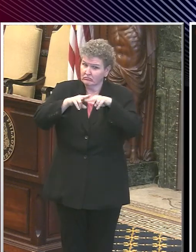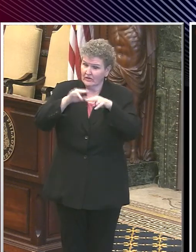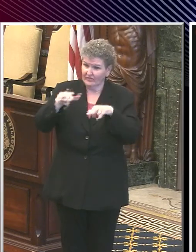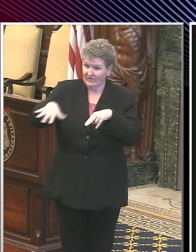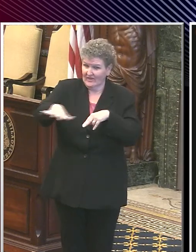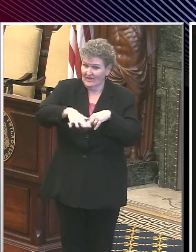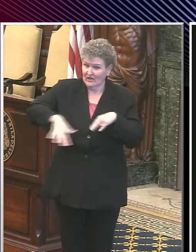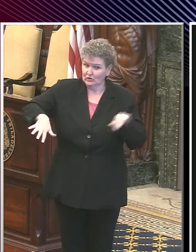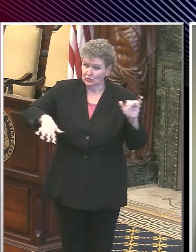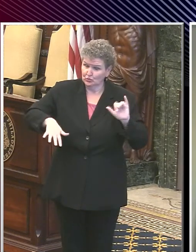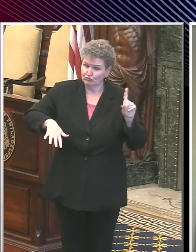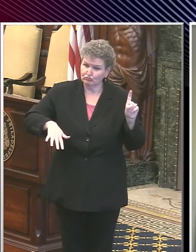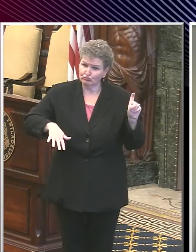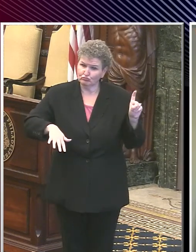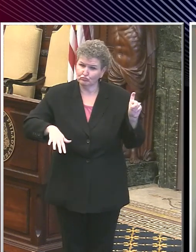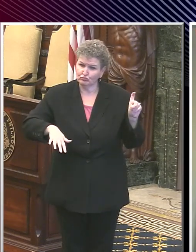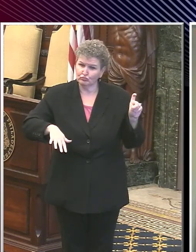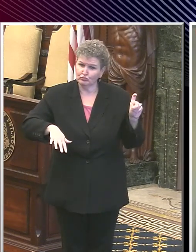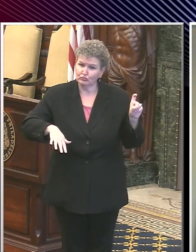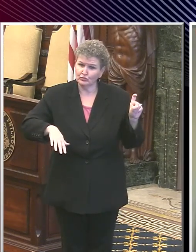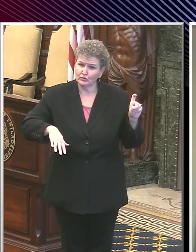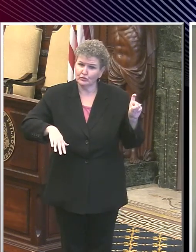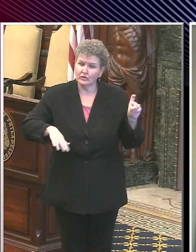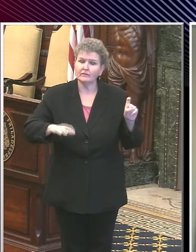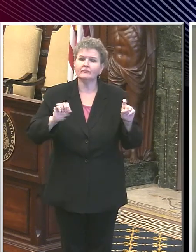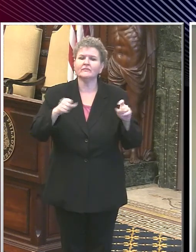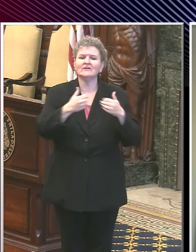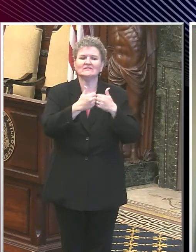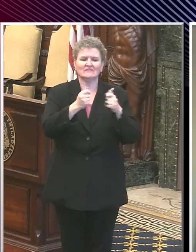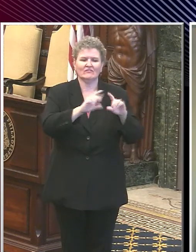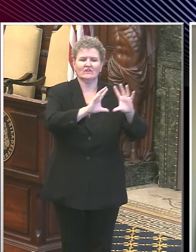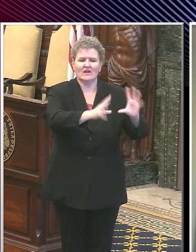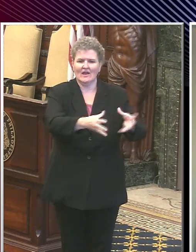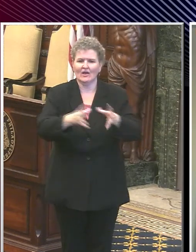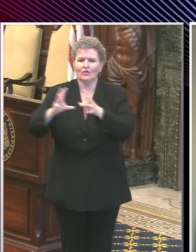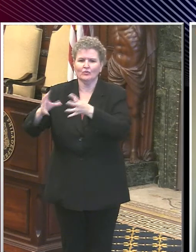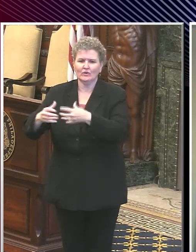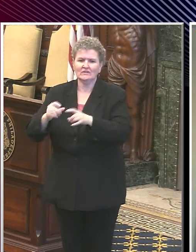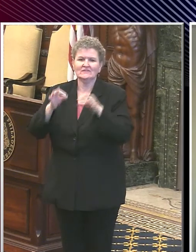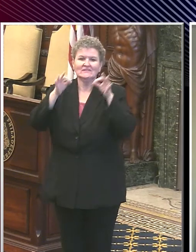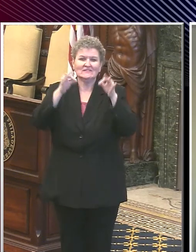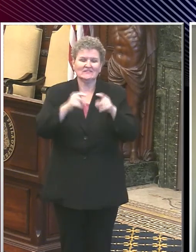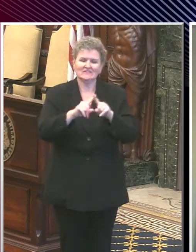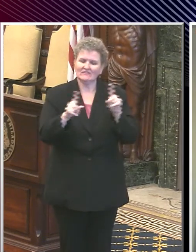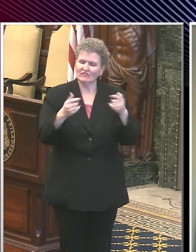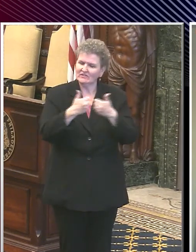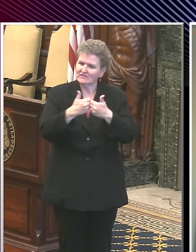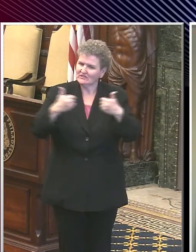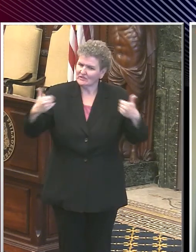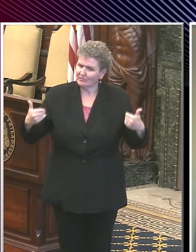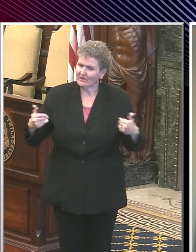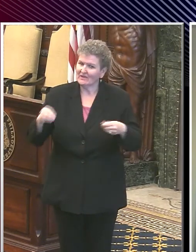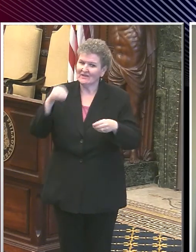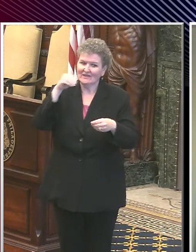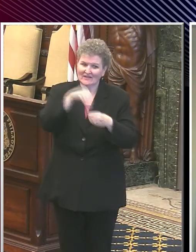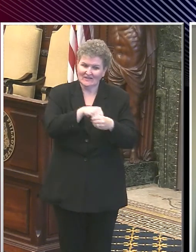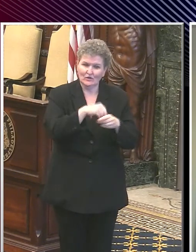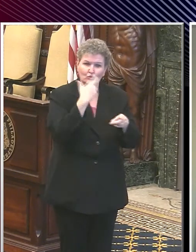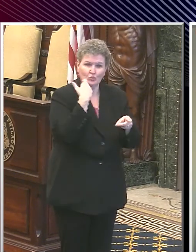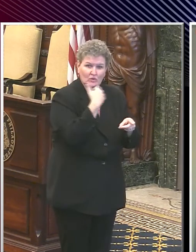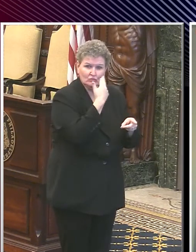well? So that's a separate category. We would have to make separate decisions about indoor gatherings and about celebrations and